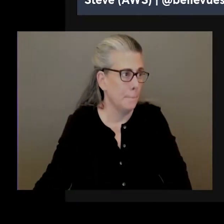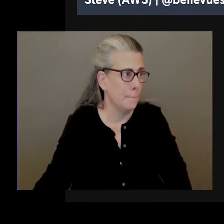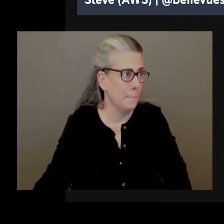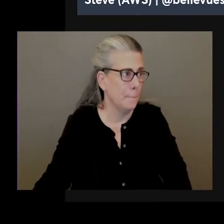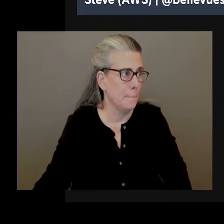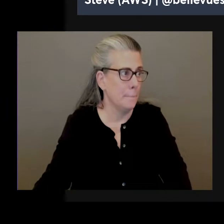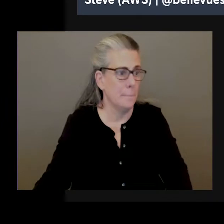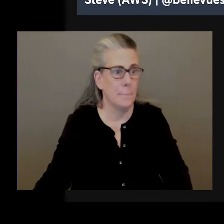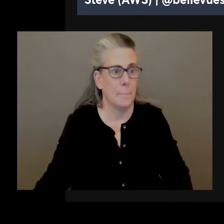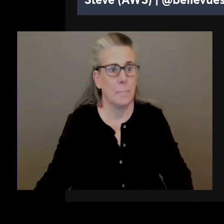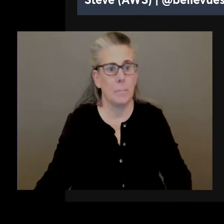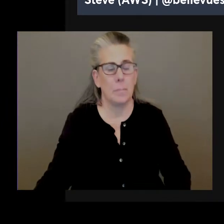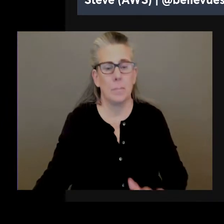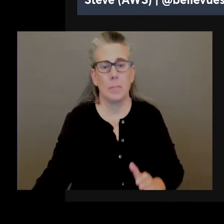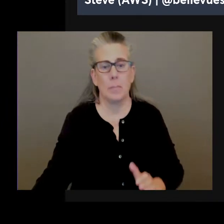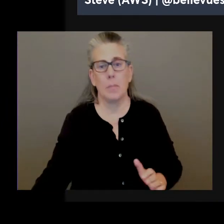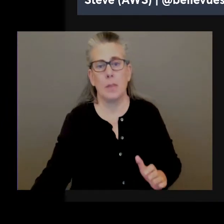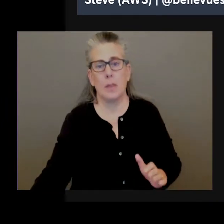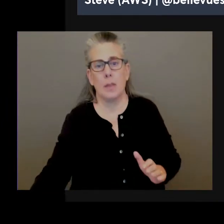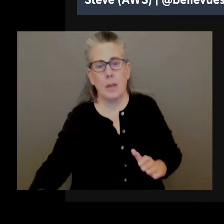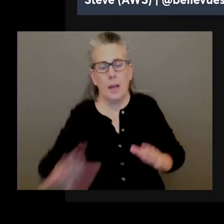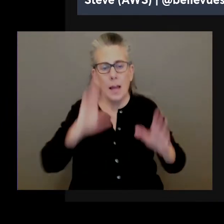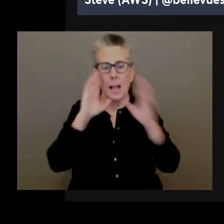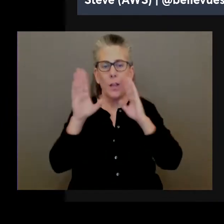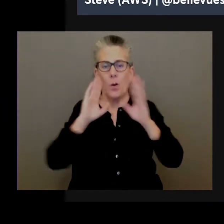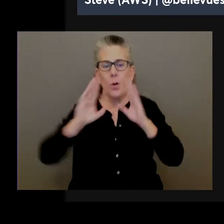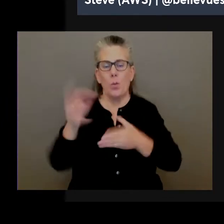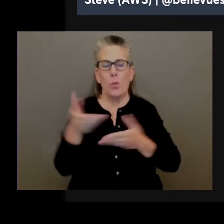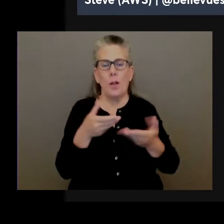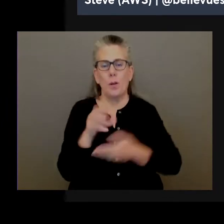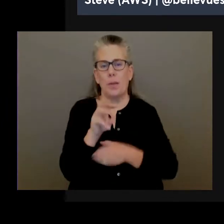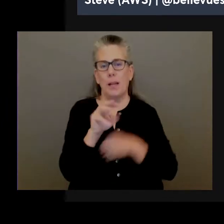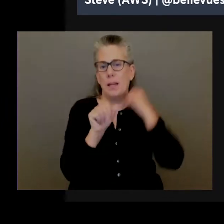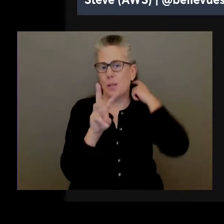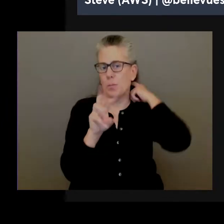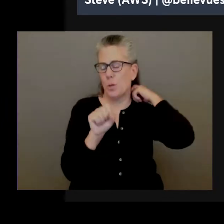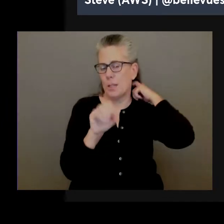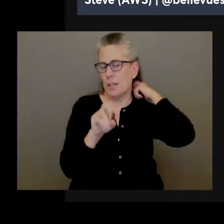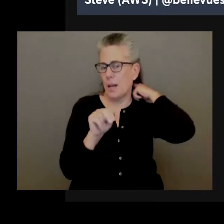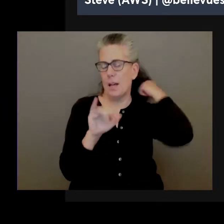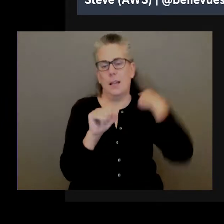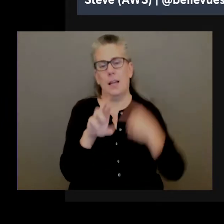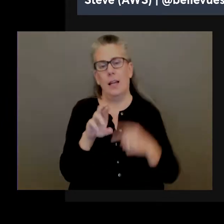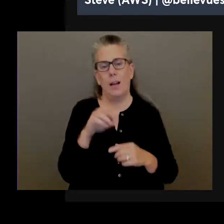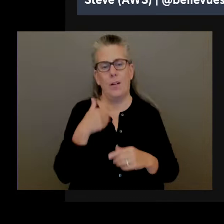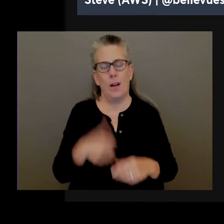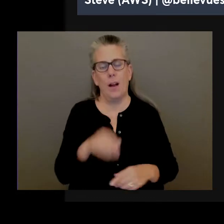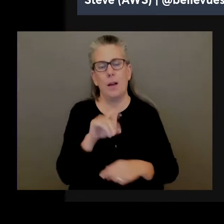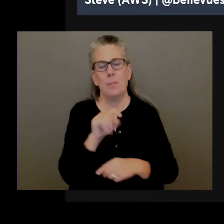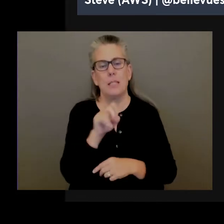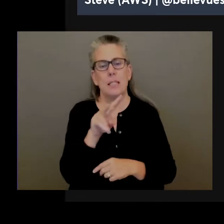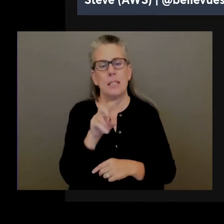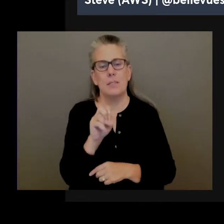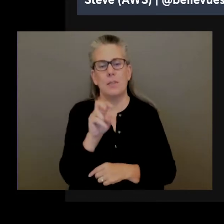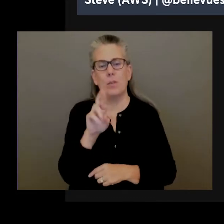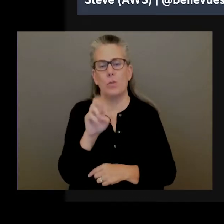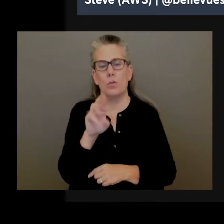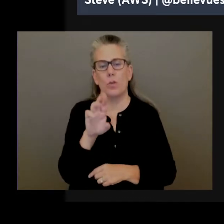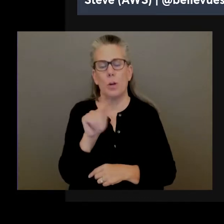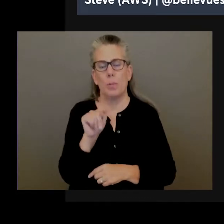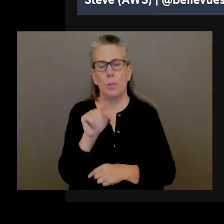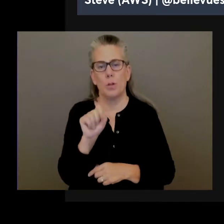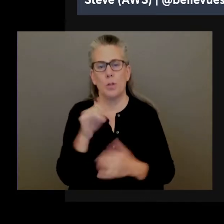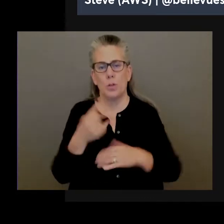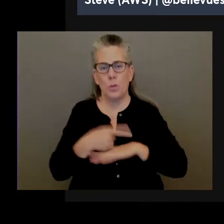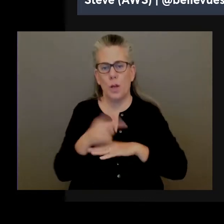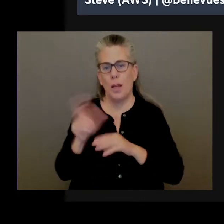Hello and welcome to AWS On Air. I'm Steve Roberts, a developer advocate for .NET and PowerShell here at AWS, and today I'm joined by Conwell and